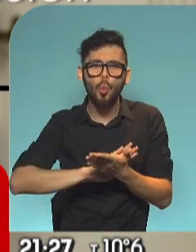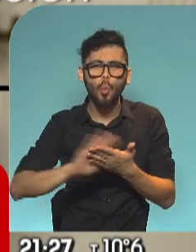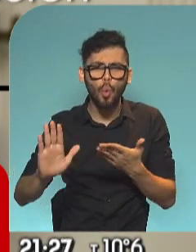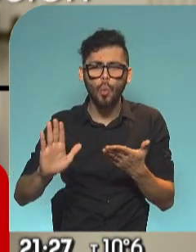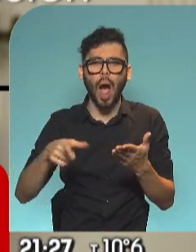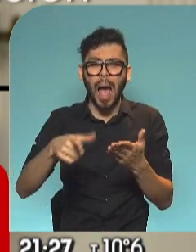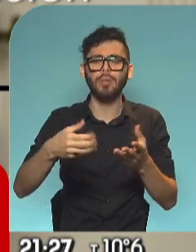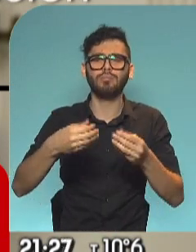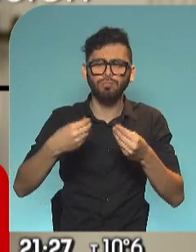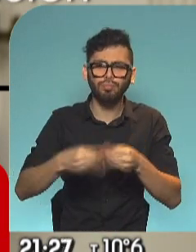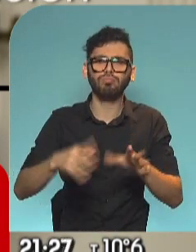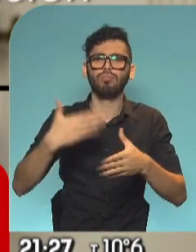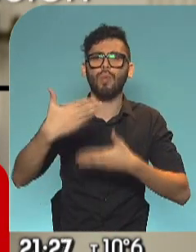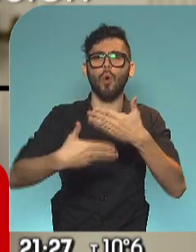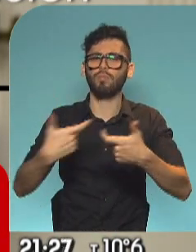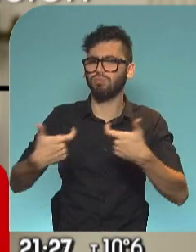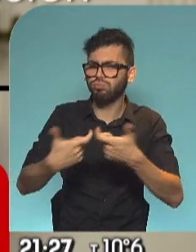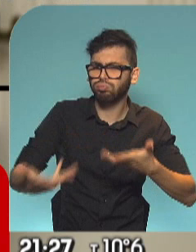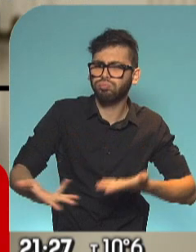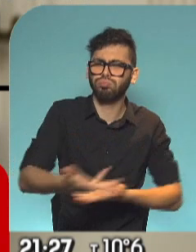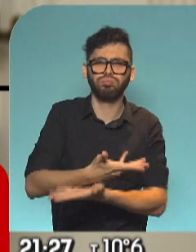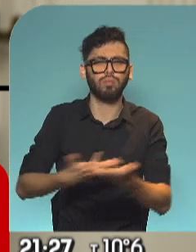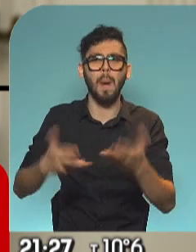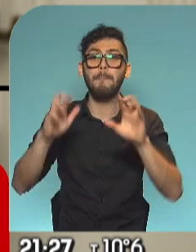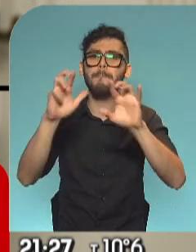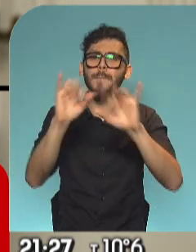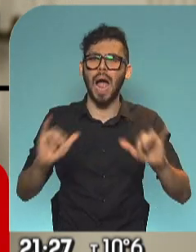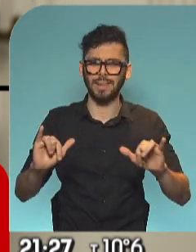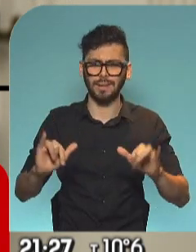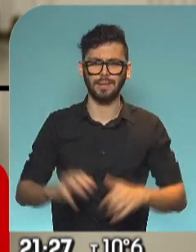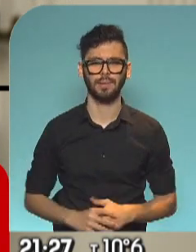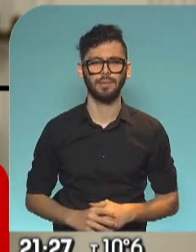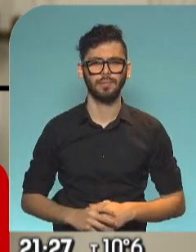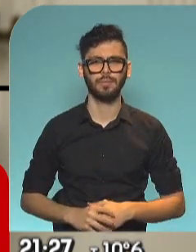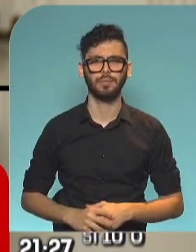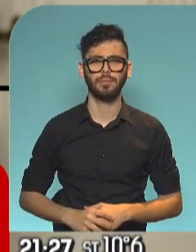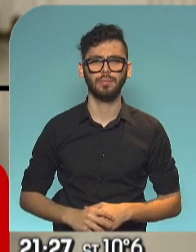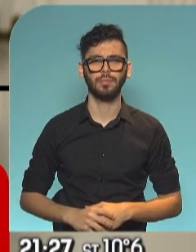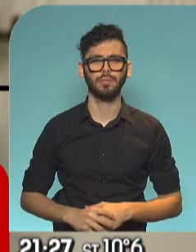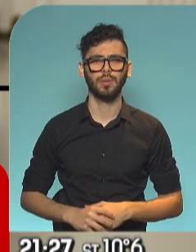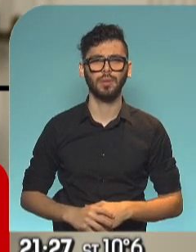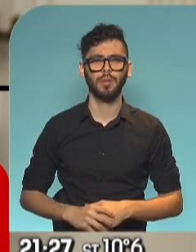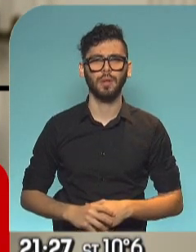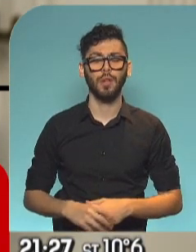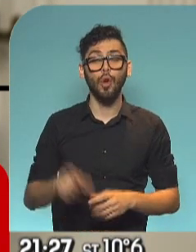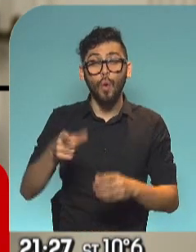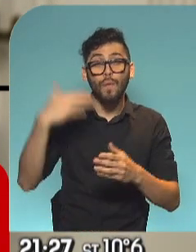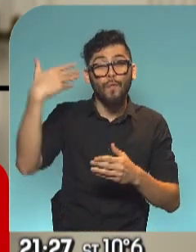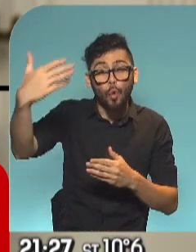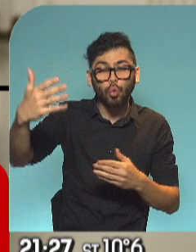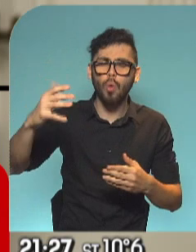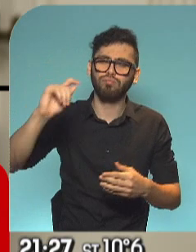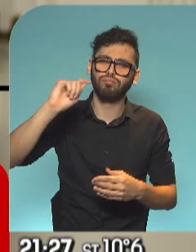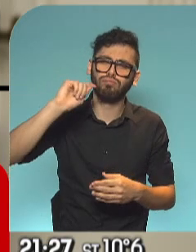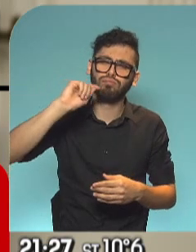prosperity, cooperation, and peace. As we pursue this bright future, we must hold accountable